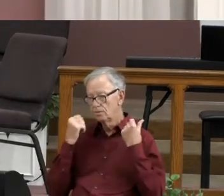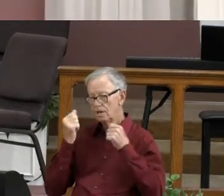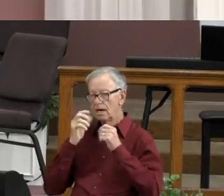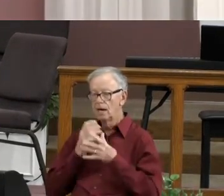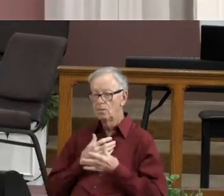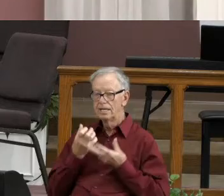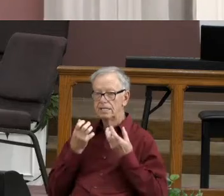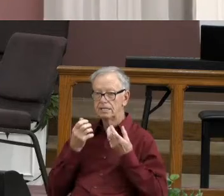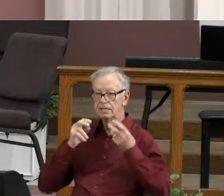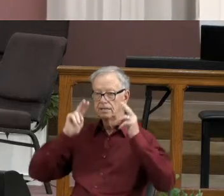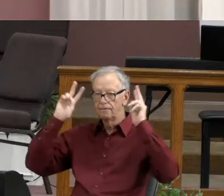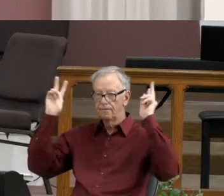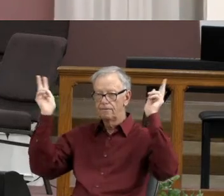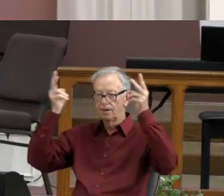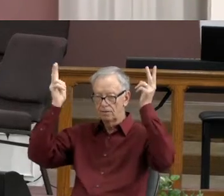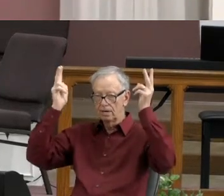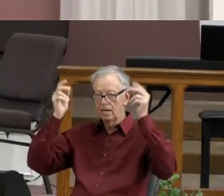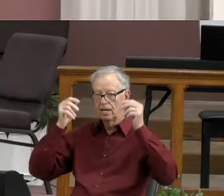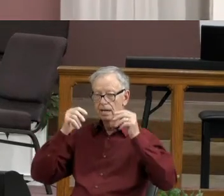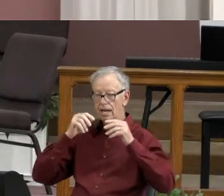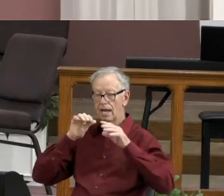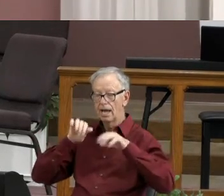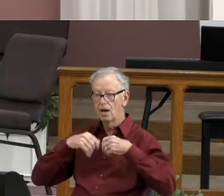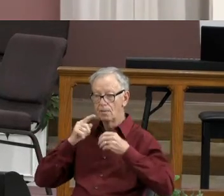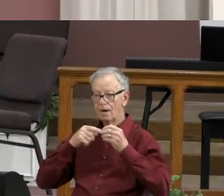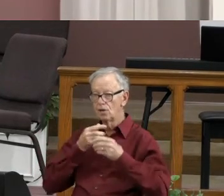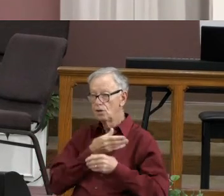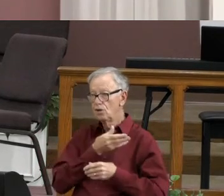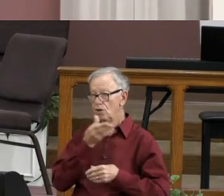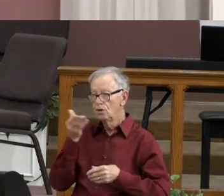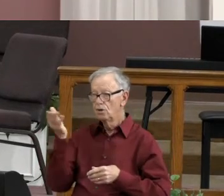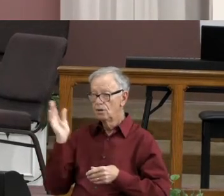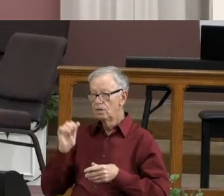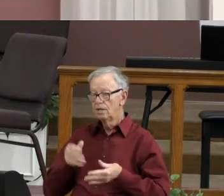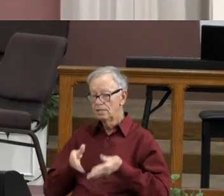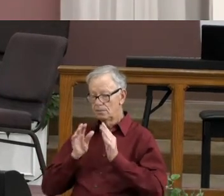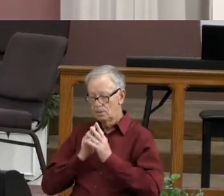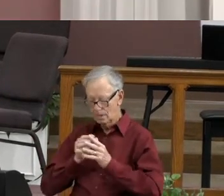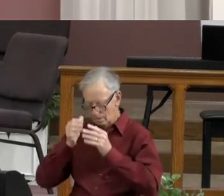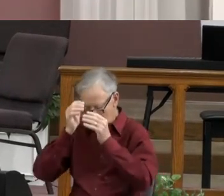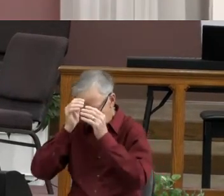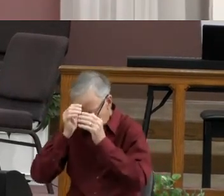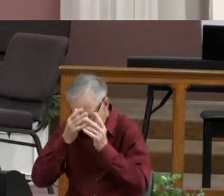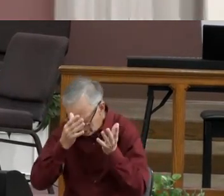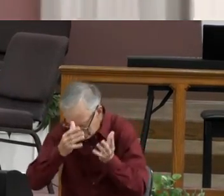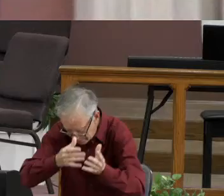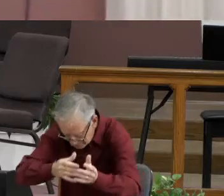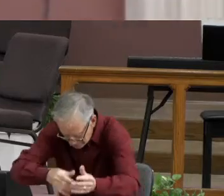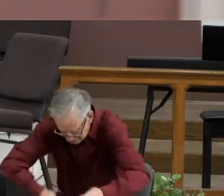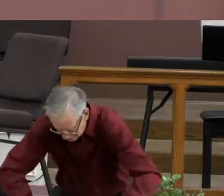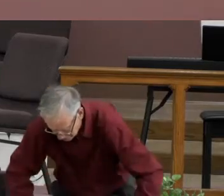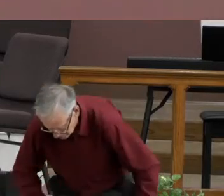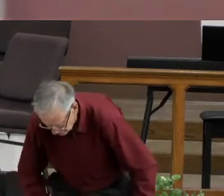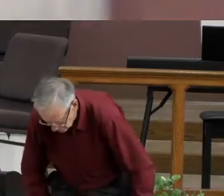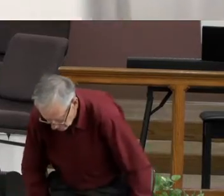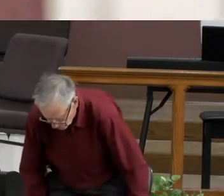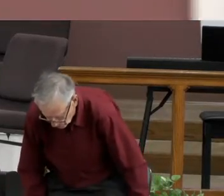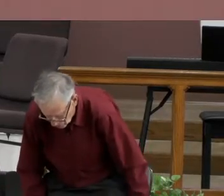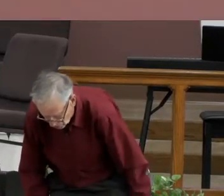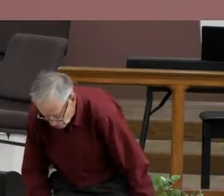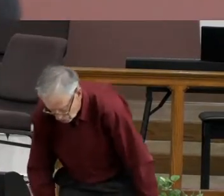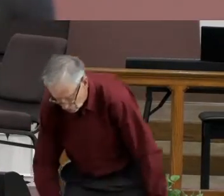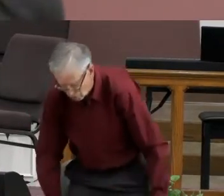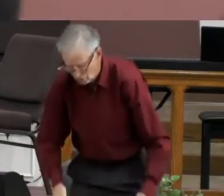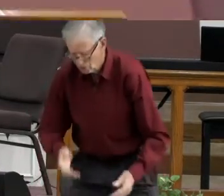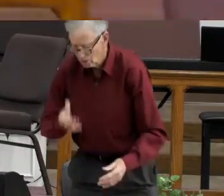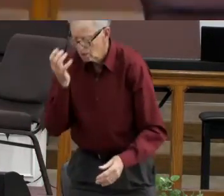victory. How about you? Let's pray. Father God, You are an awesome and mighty